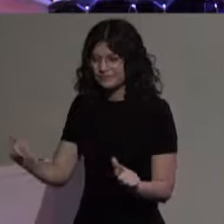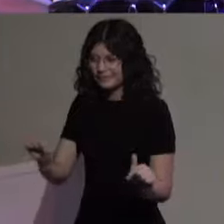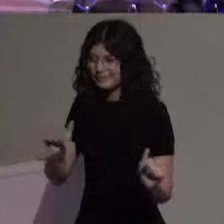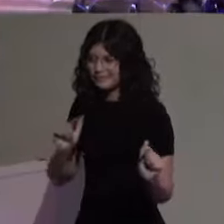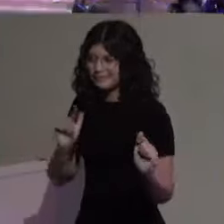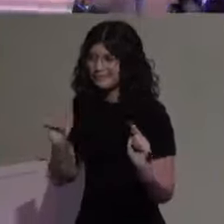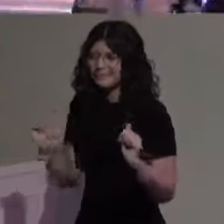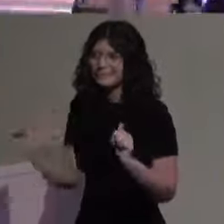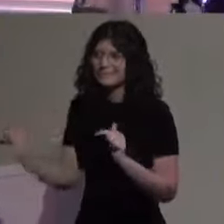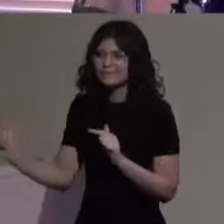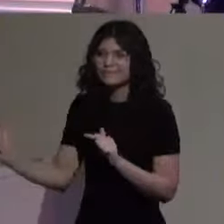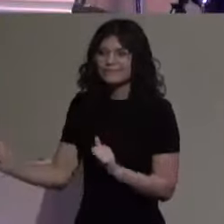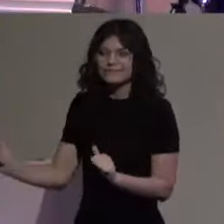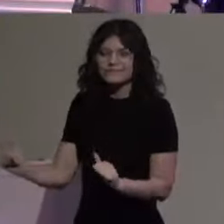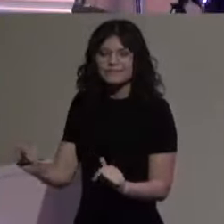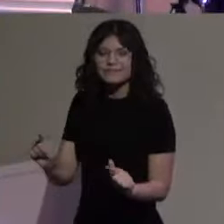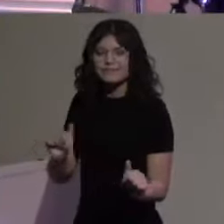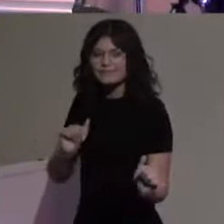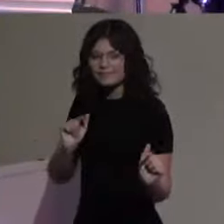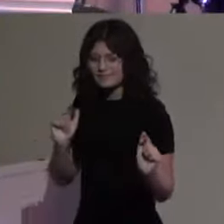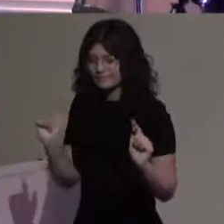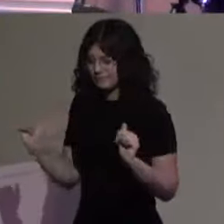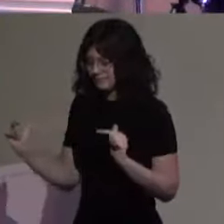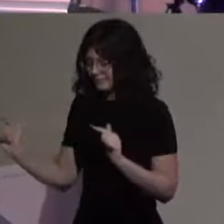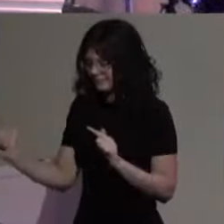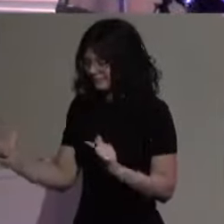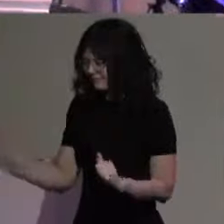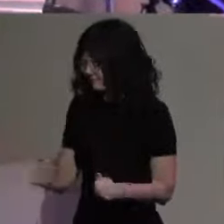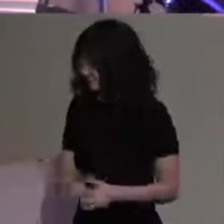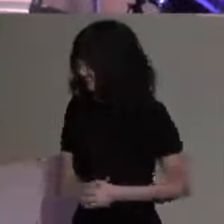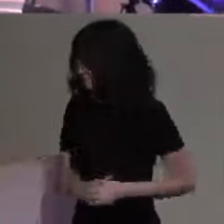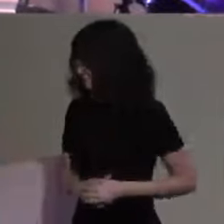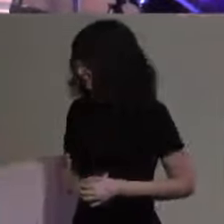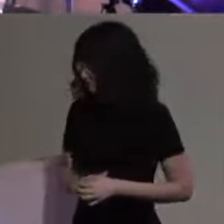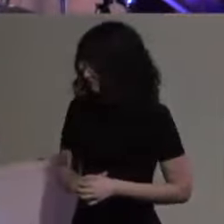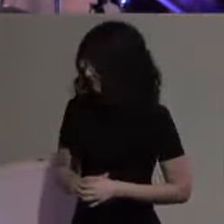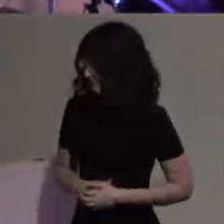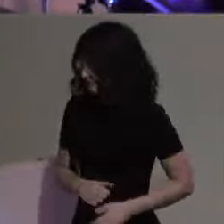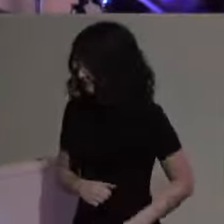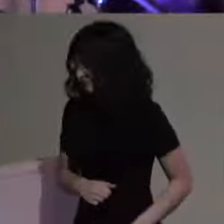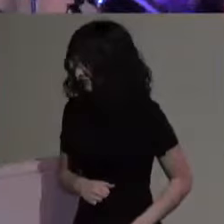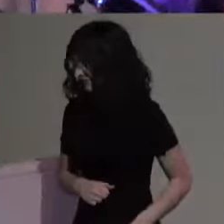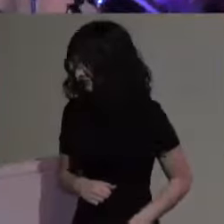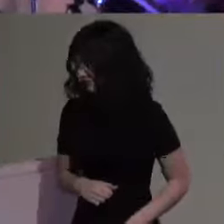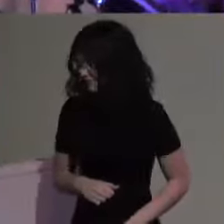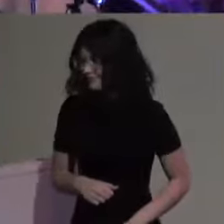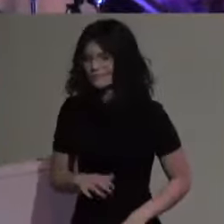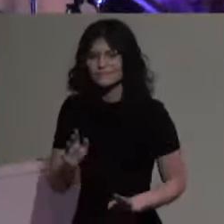Thank you.